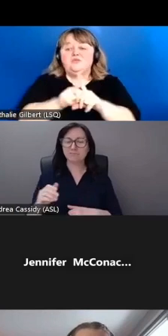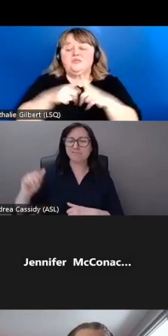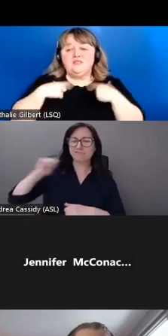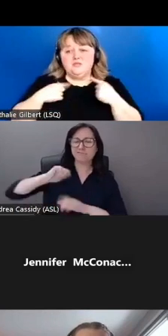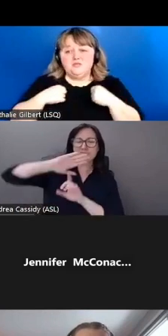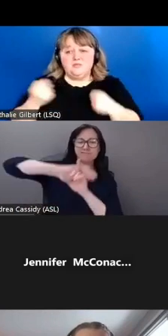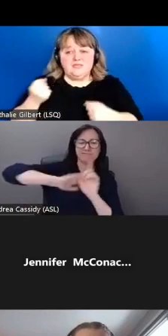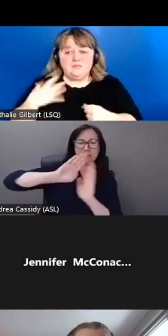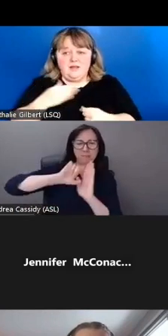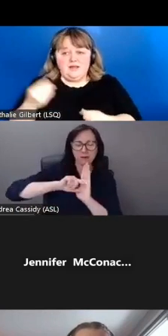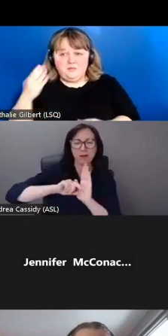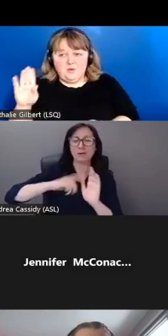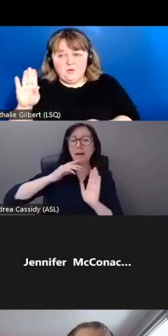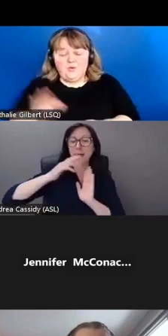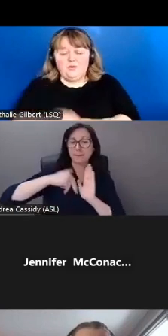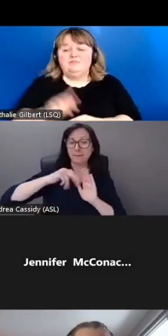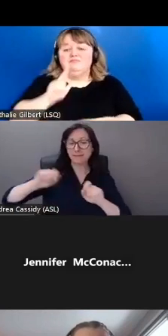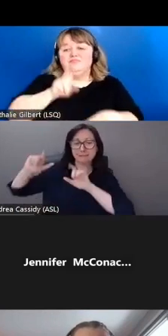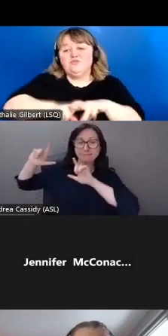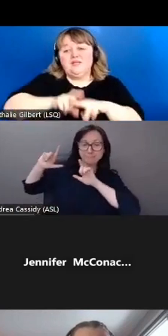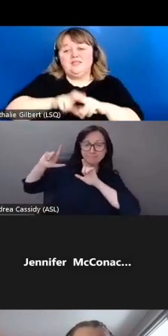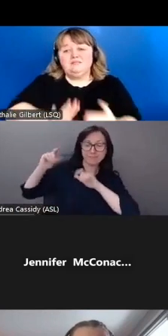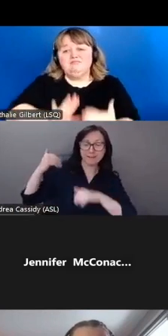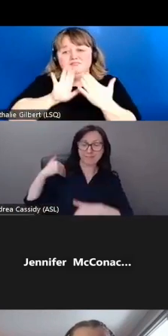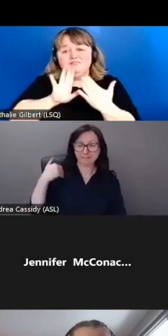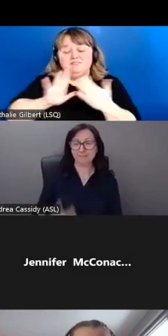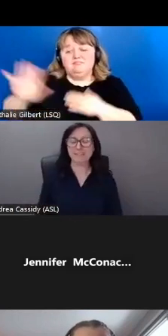background with a painting on the wall.